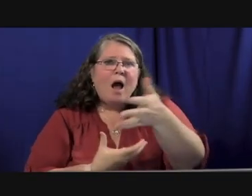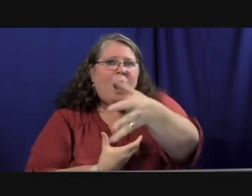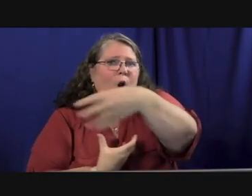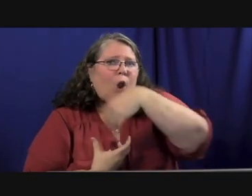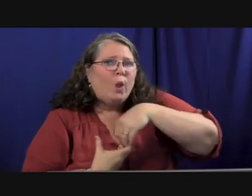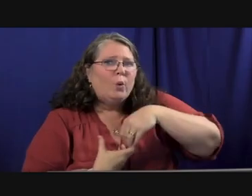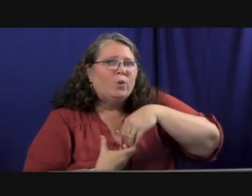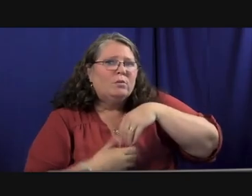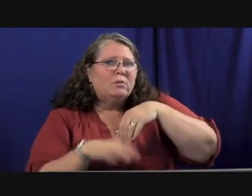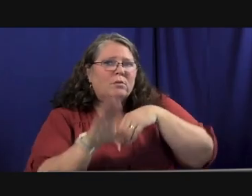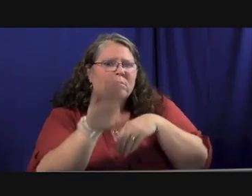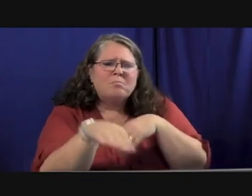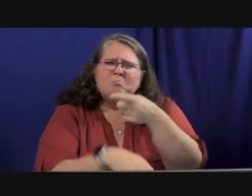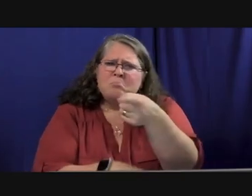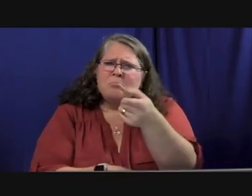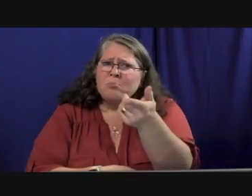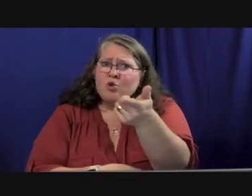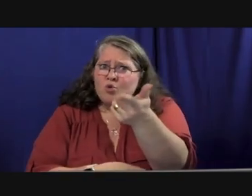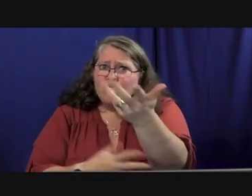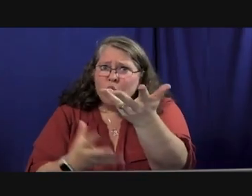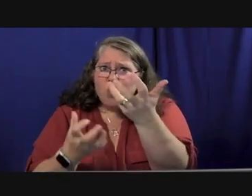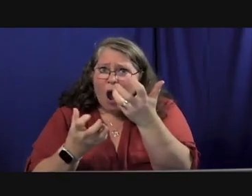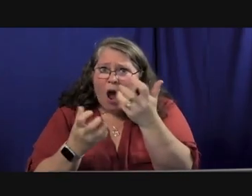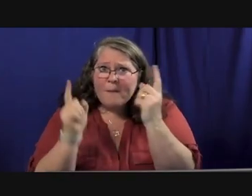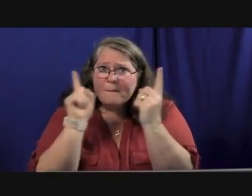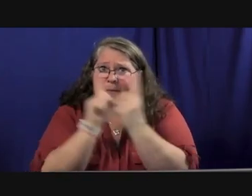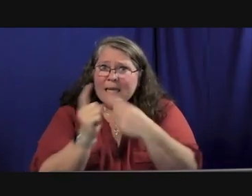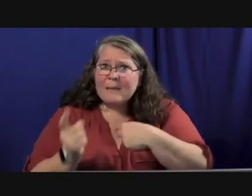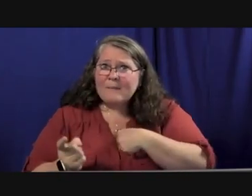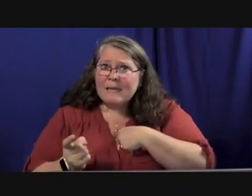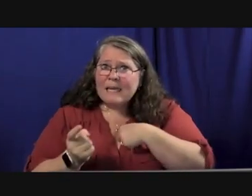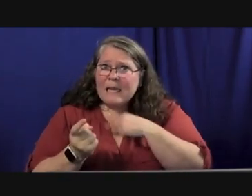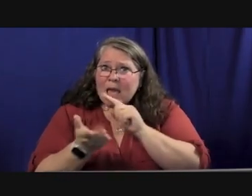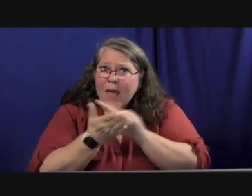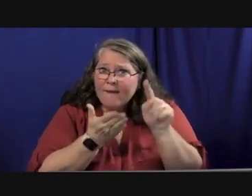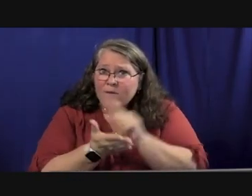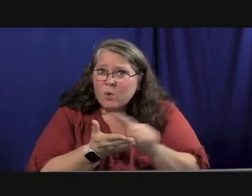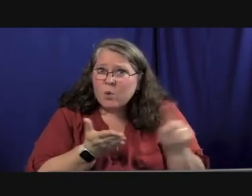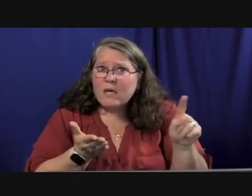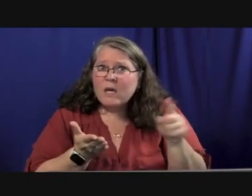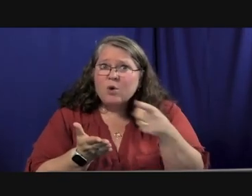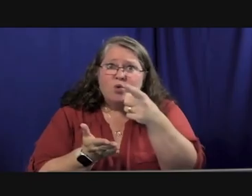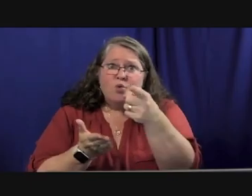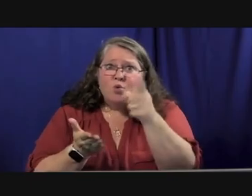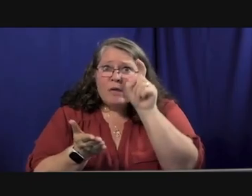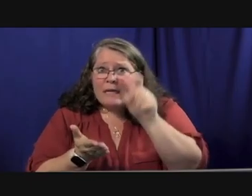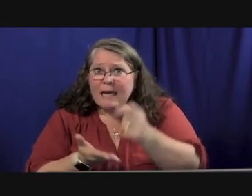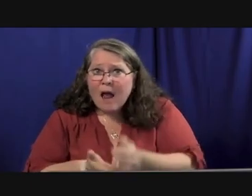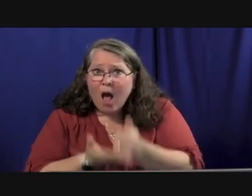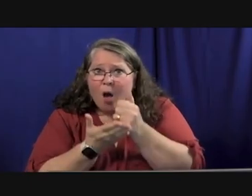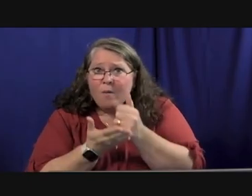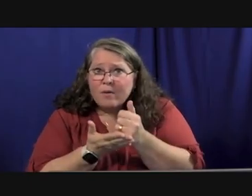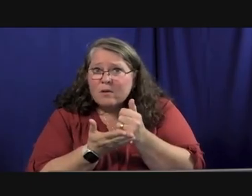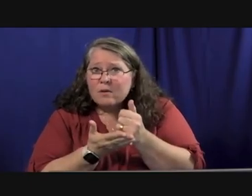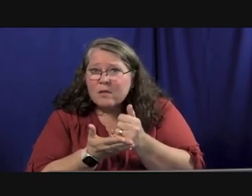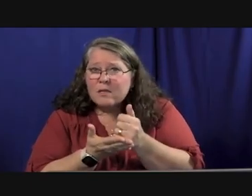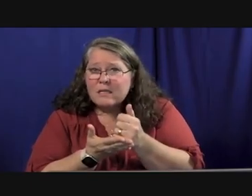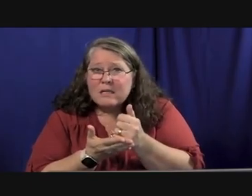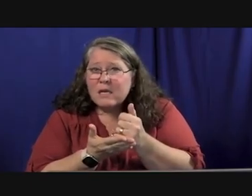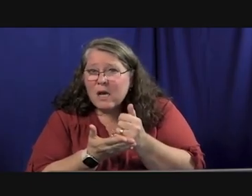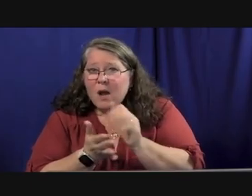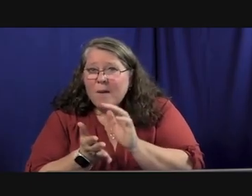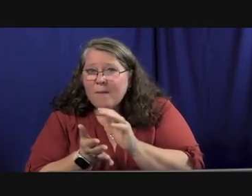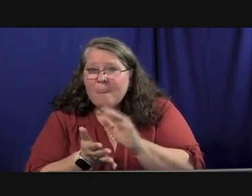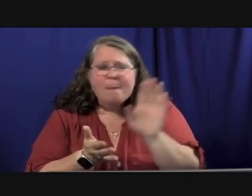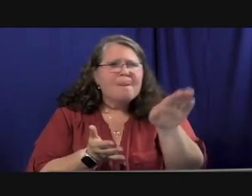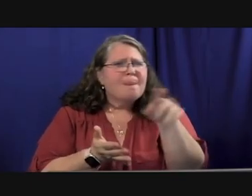or interpreter. And also make sure that you include them. Hey, do you want to meet weekly? How